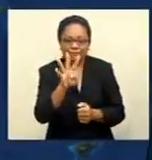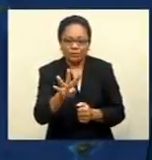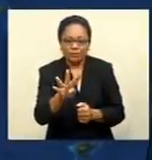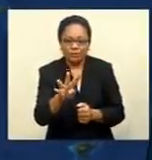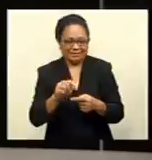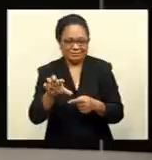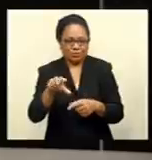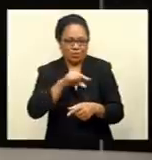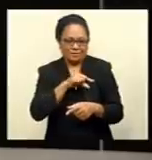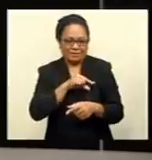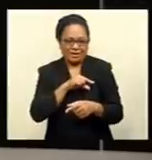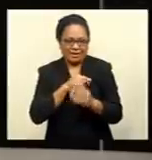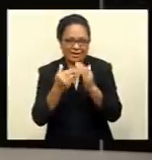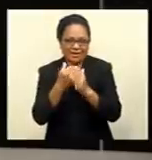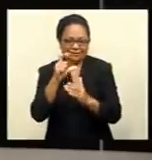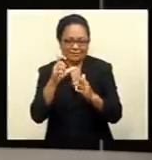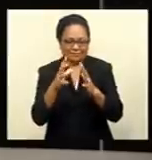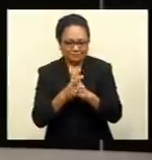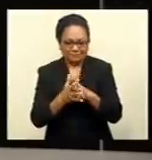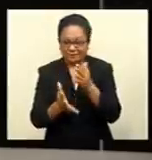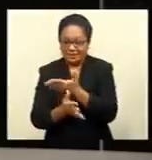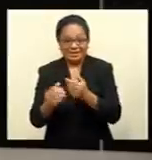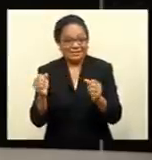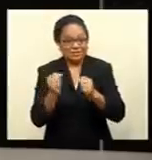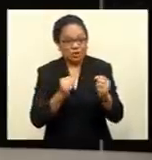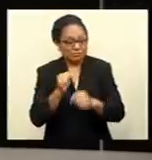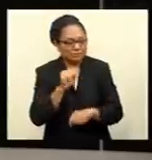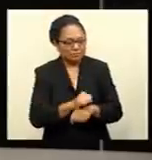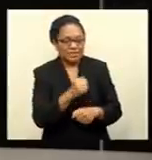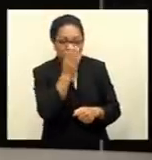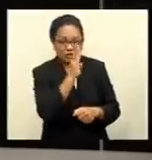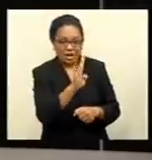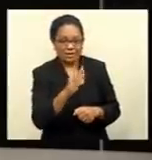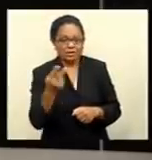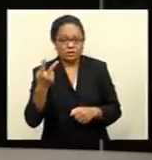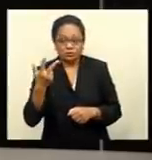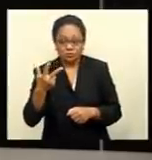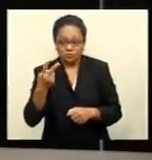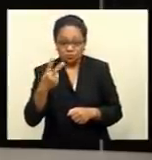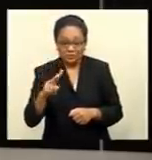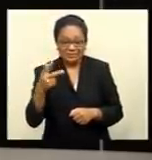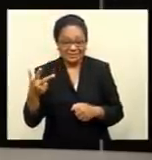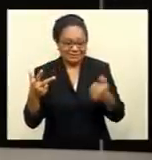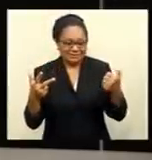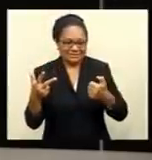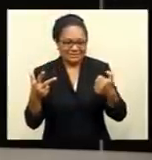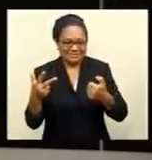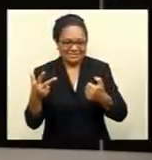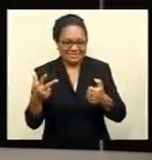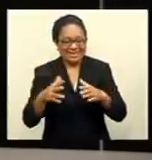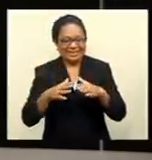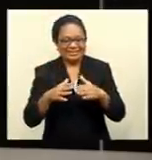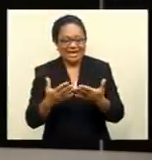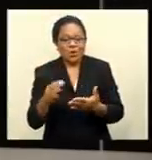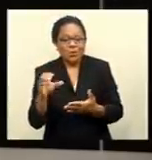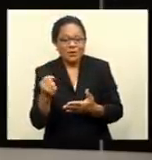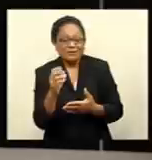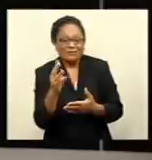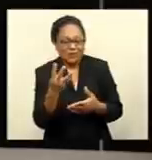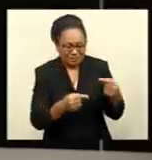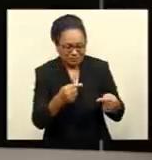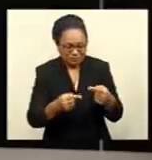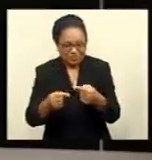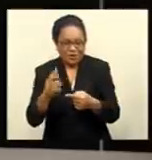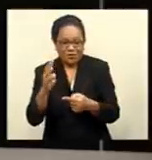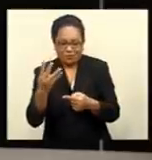sports. The Storm defeated the Sharks 28-16 to lock up a fourth minor premiership title